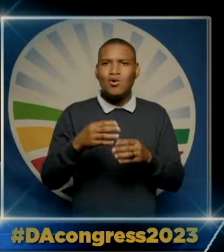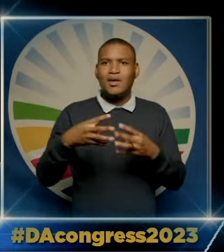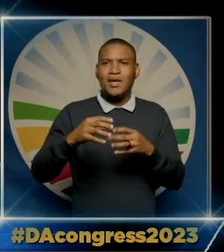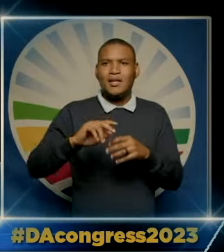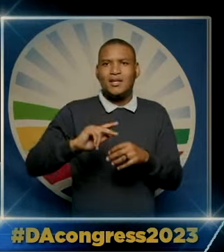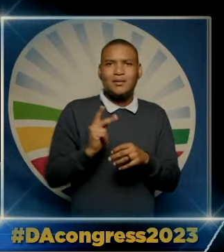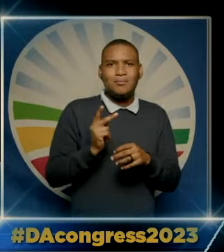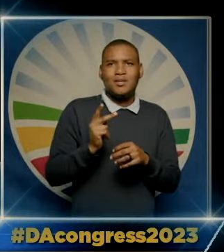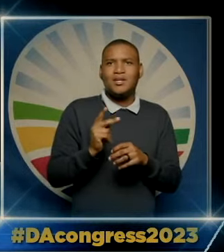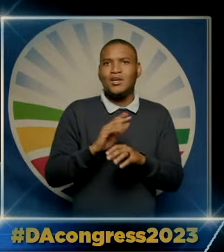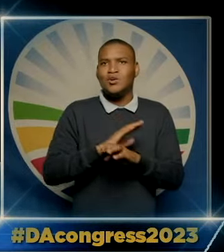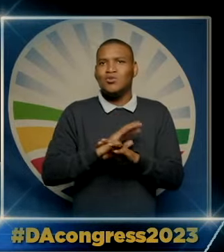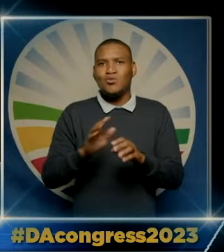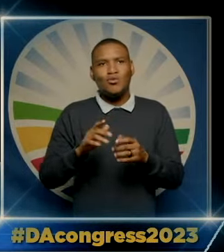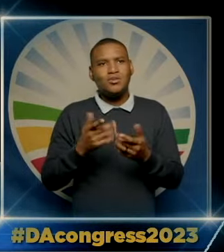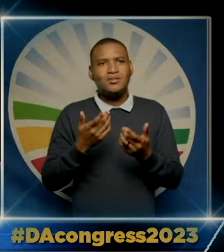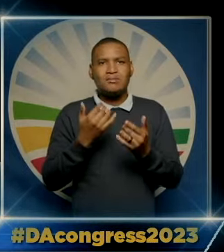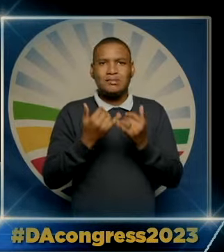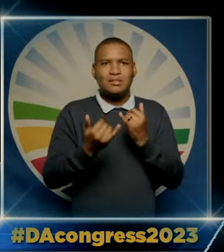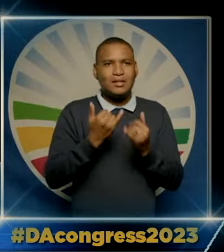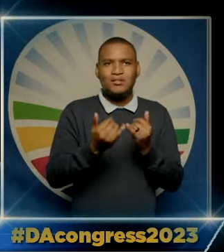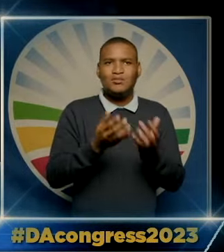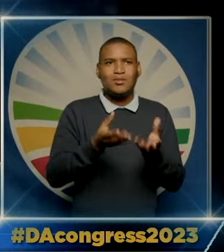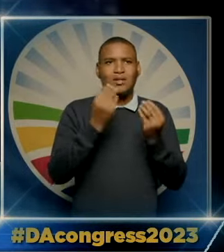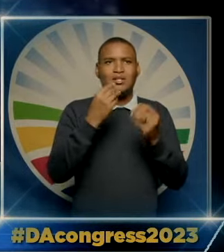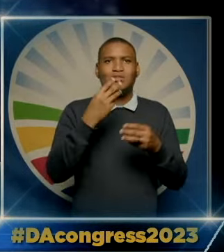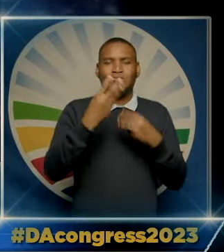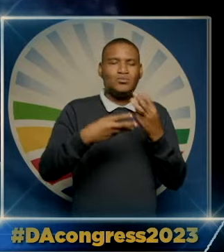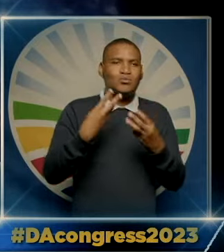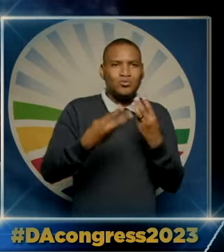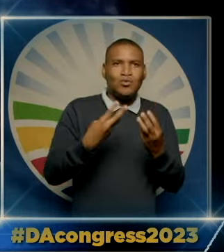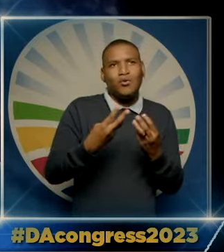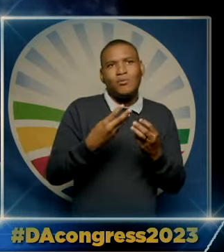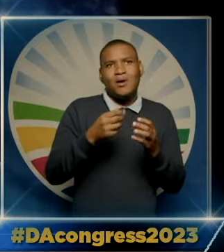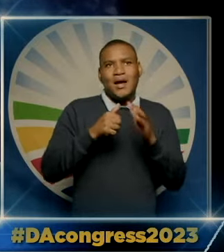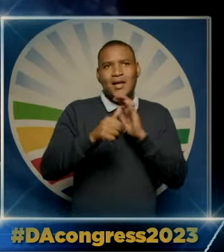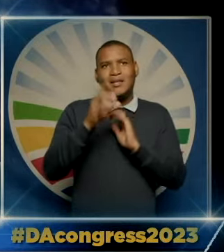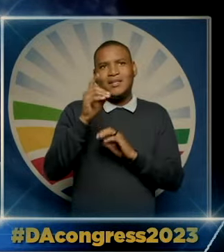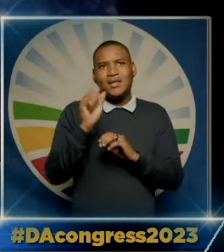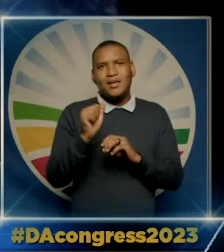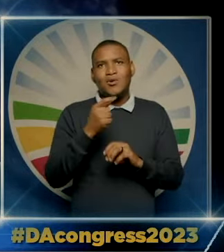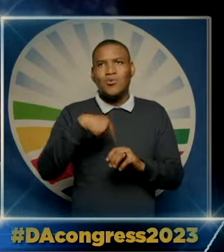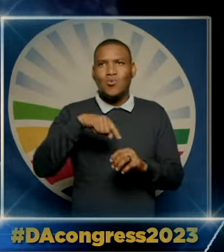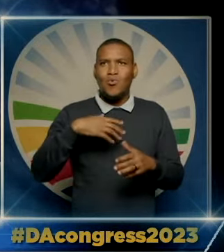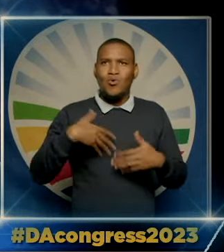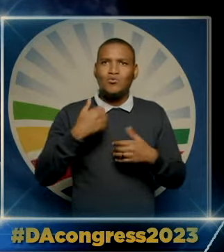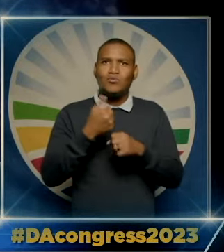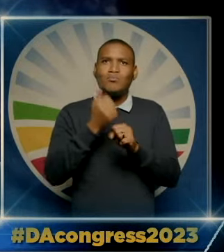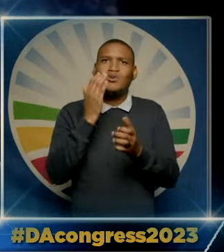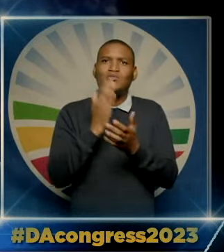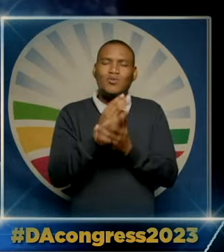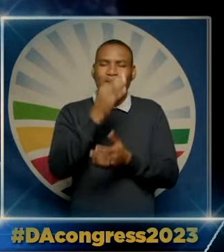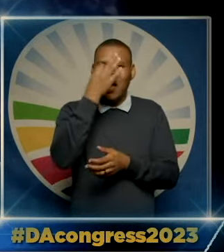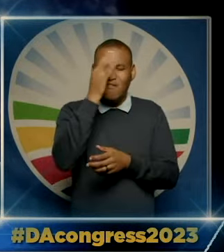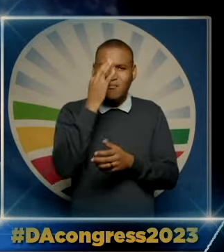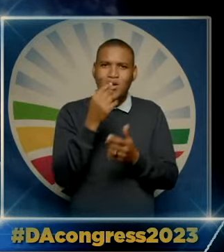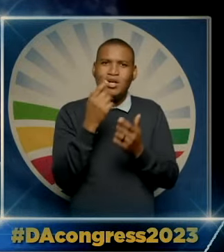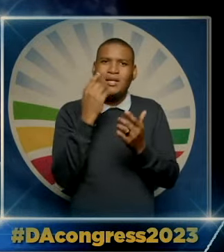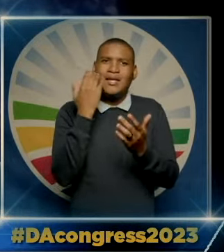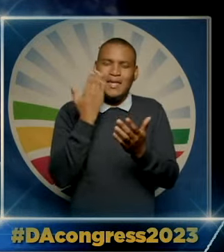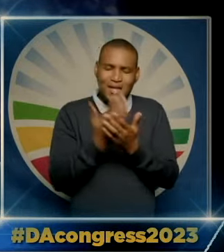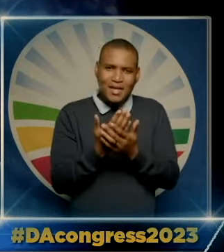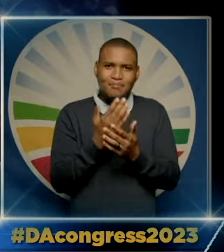brook pants if our mama be to get into positions. Under the Democratic Alliance, we want to make sure that government, you can be